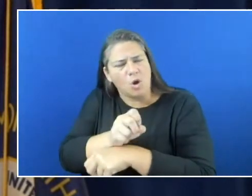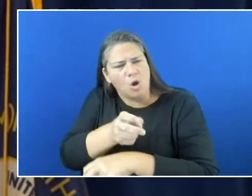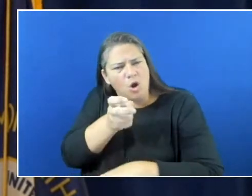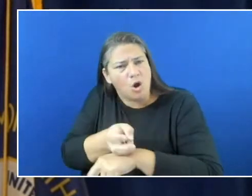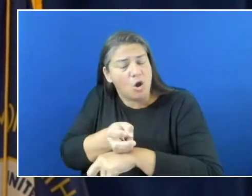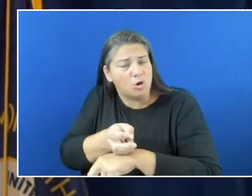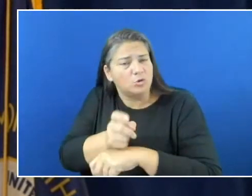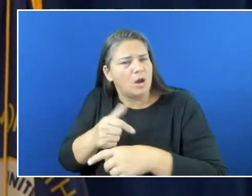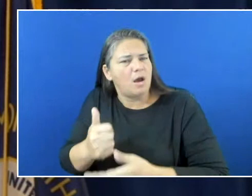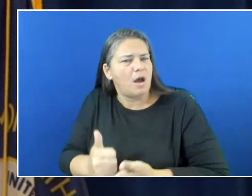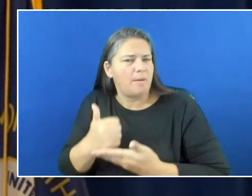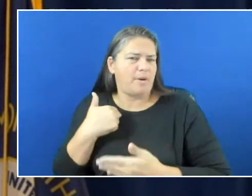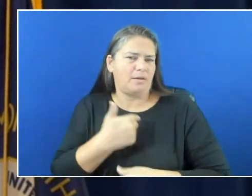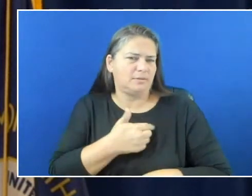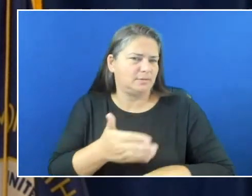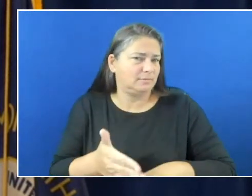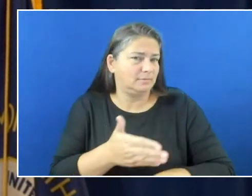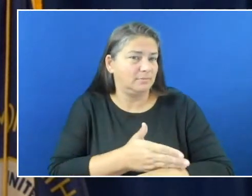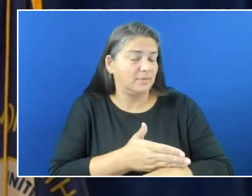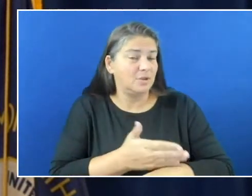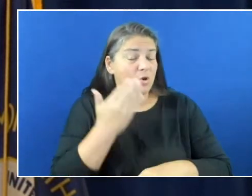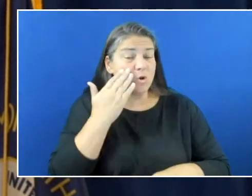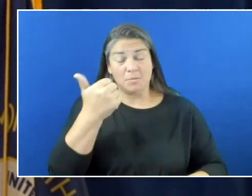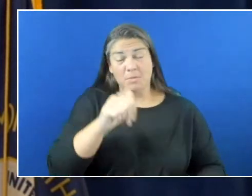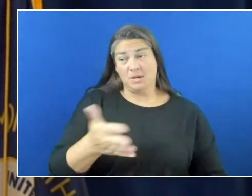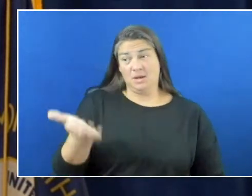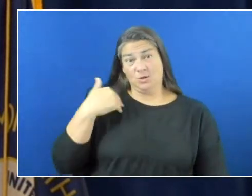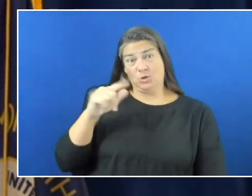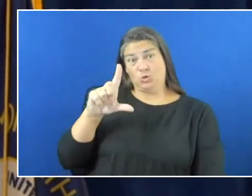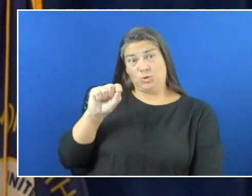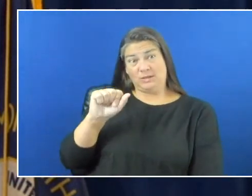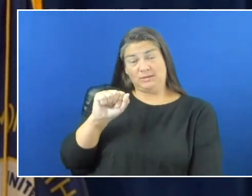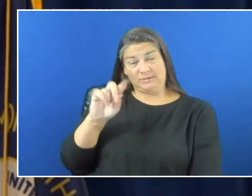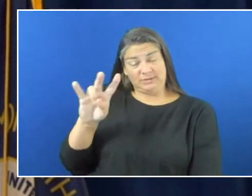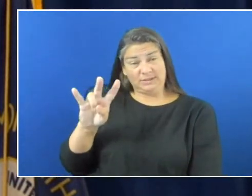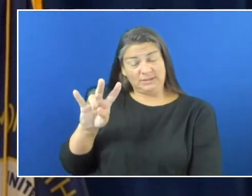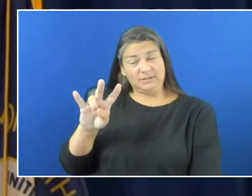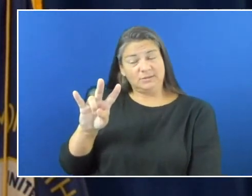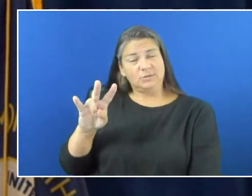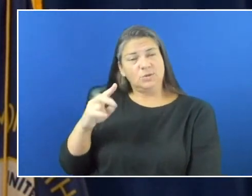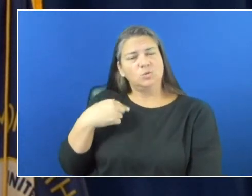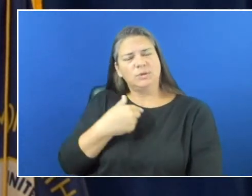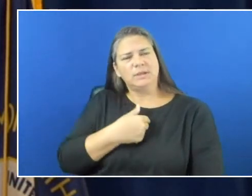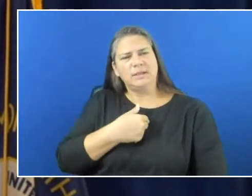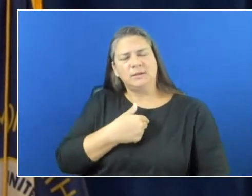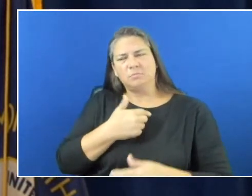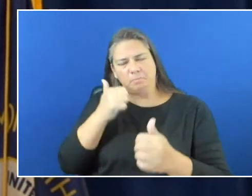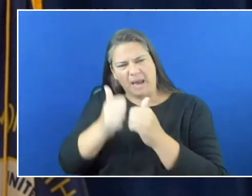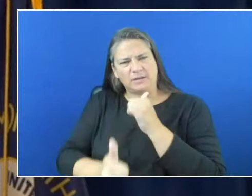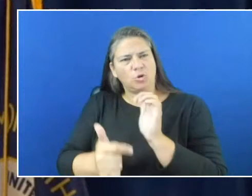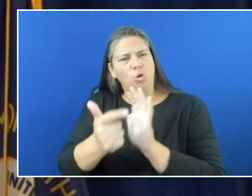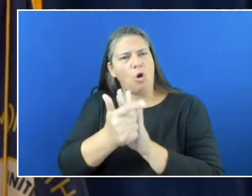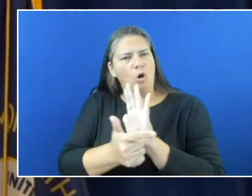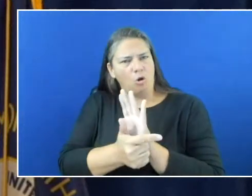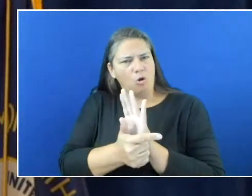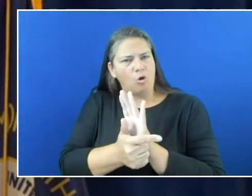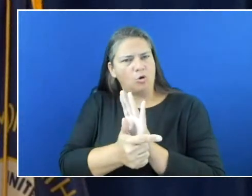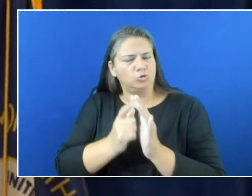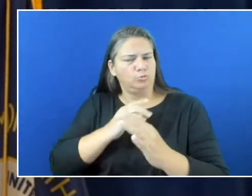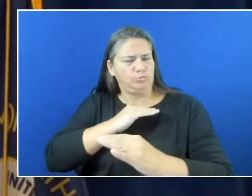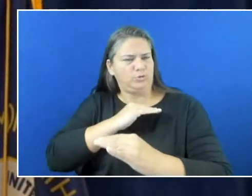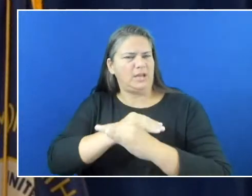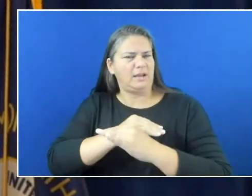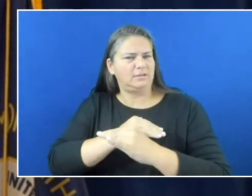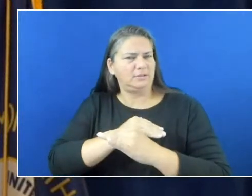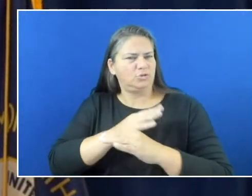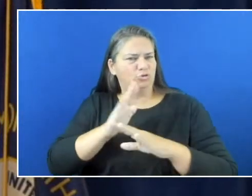when we made progress as a state by passing some of the strongest human trafficking laws in the country to protect trafficked children and to go after